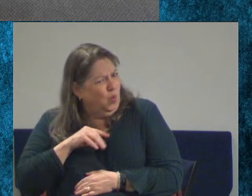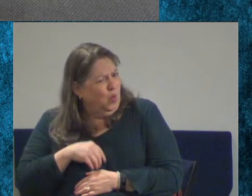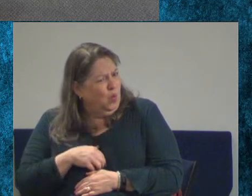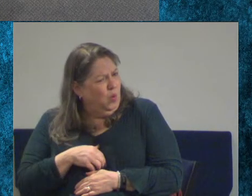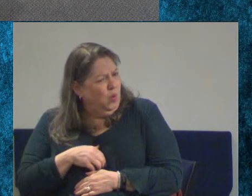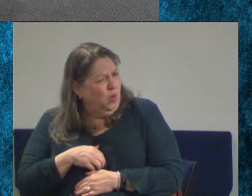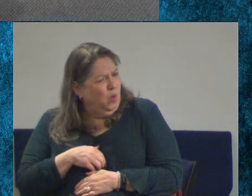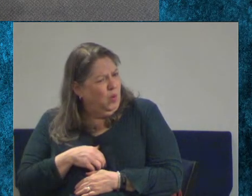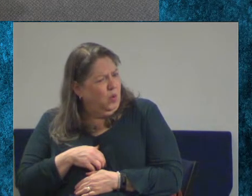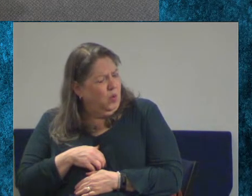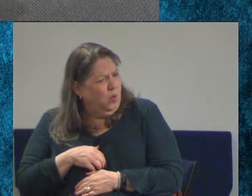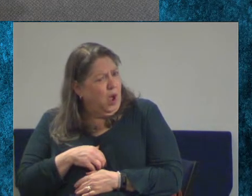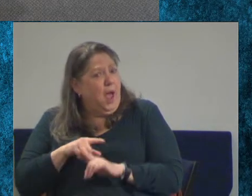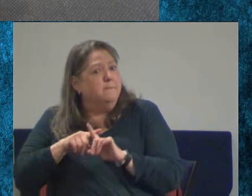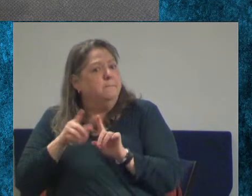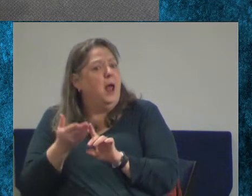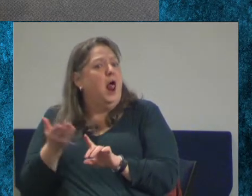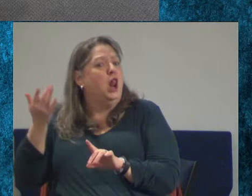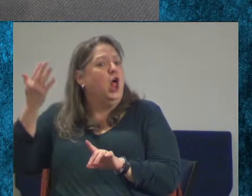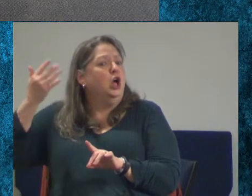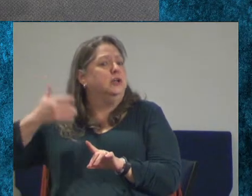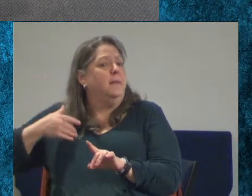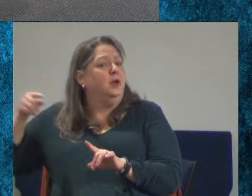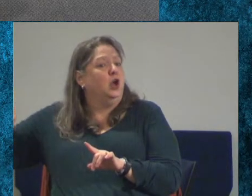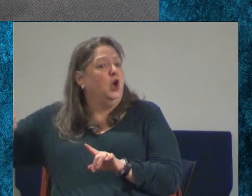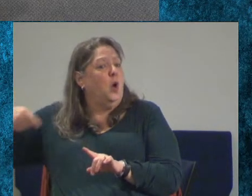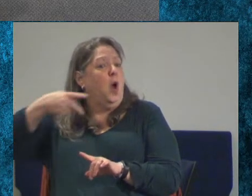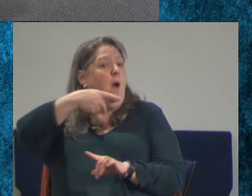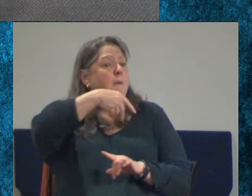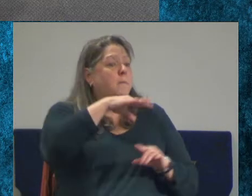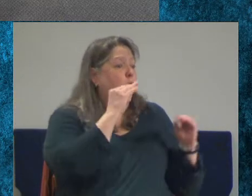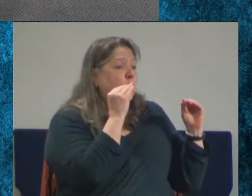that. Those are his incidences. And so God